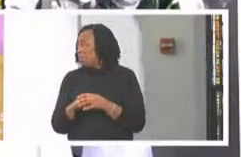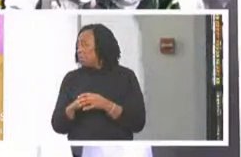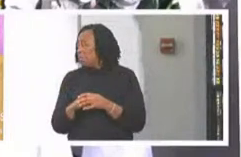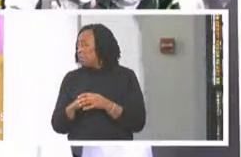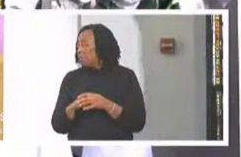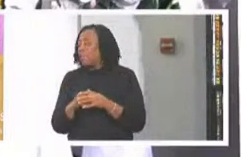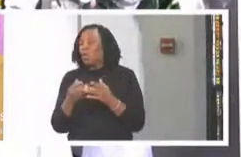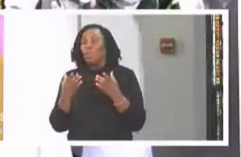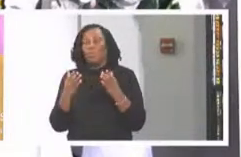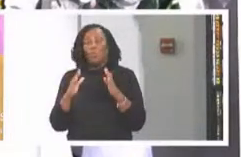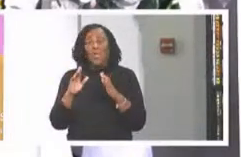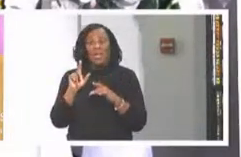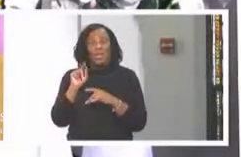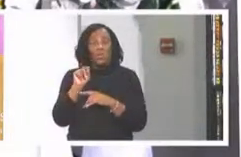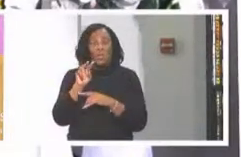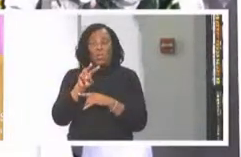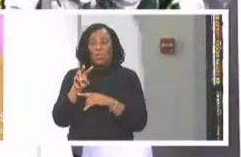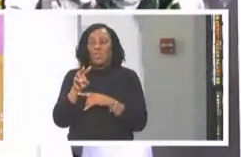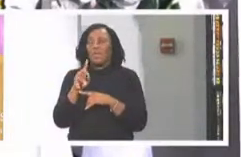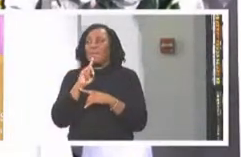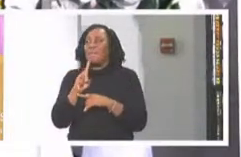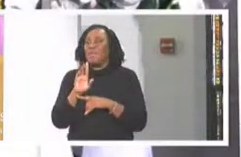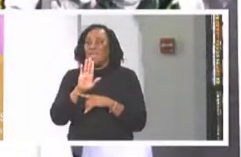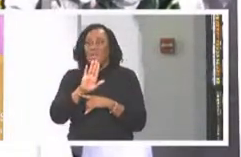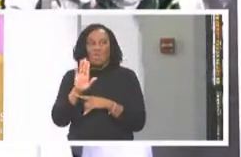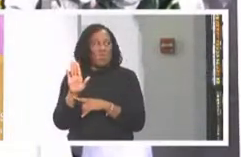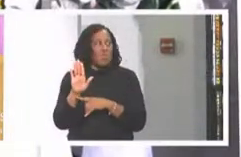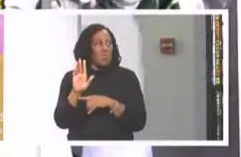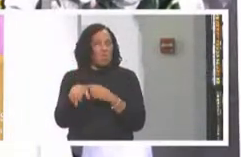let 2023 be your year.